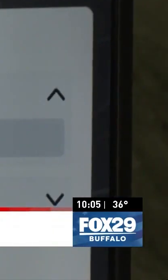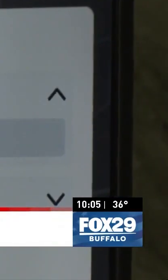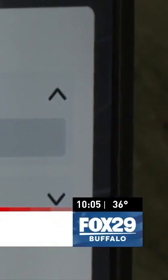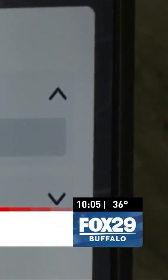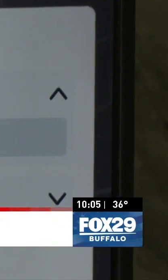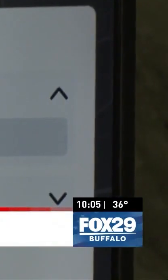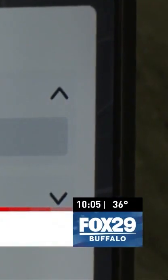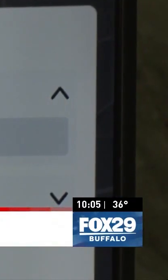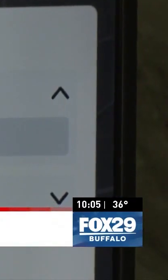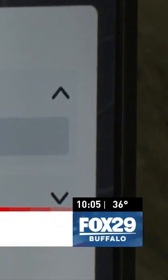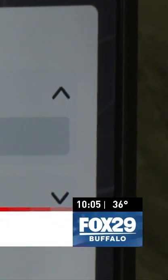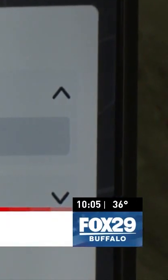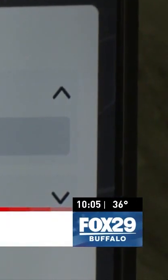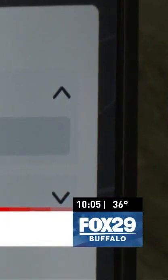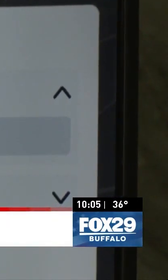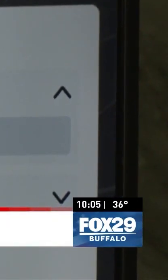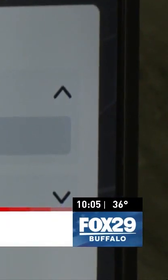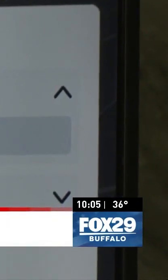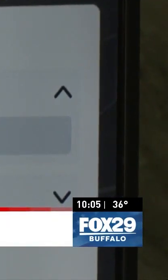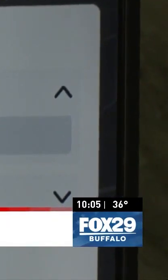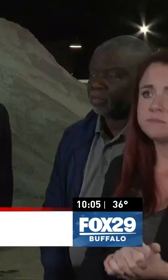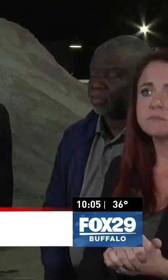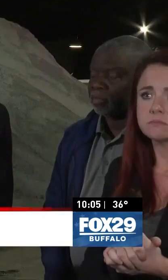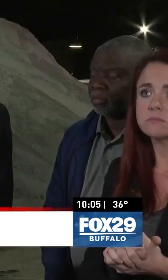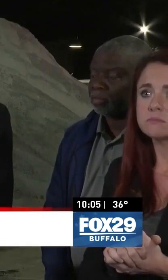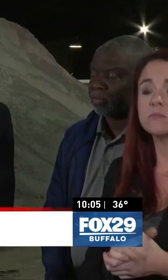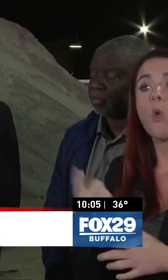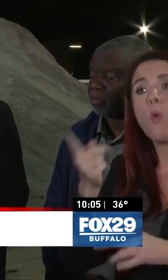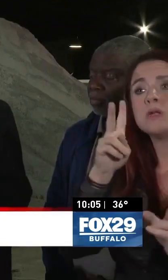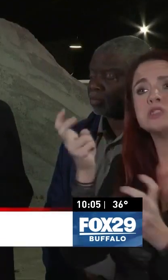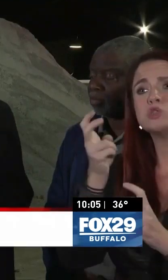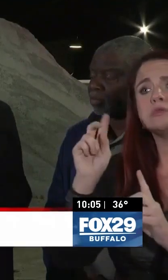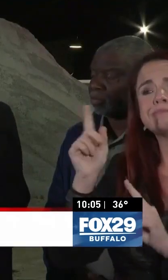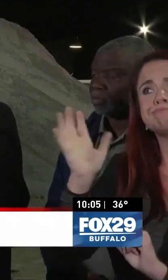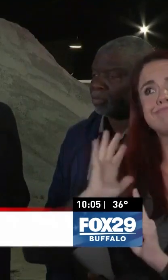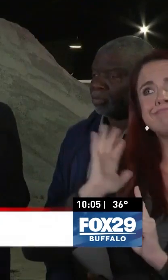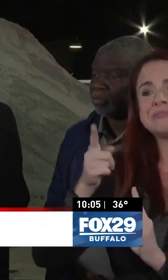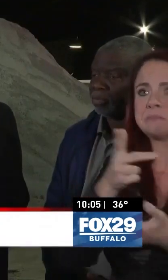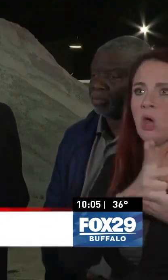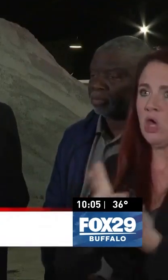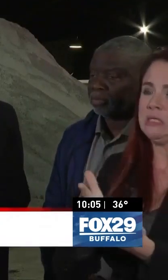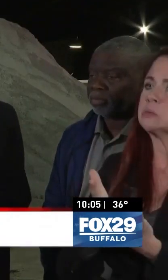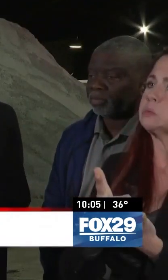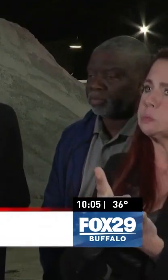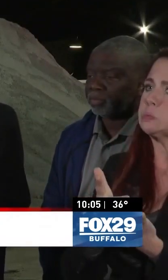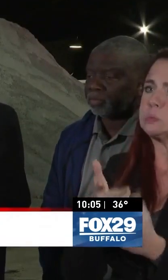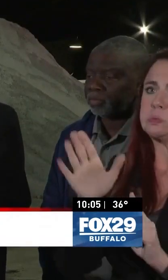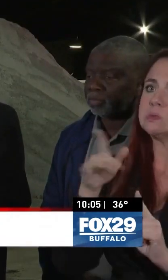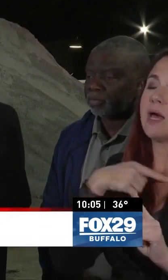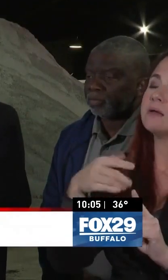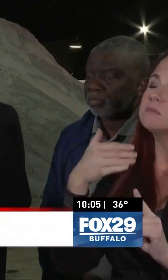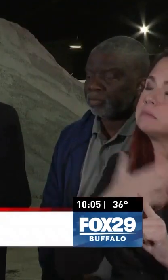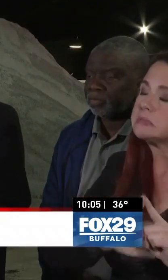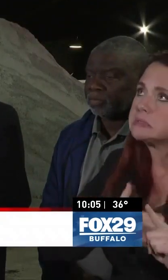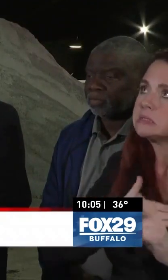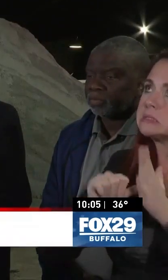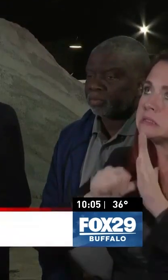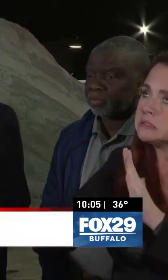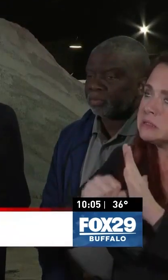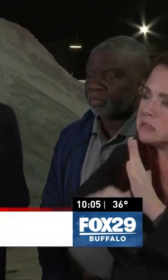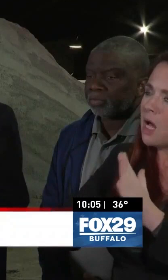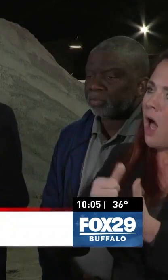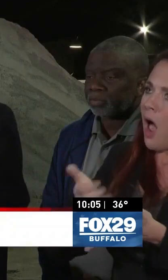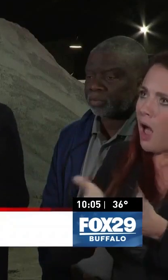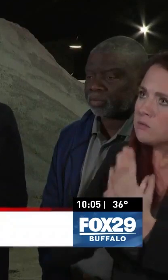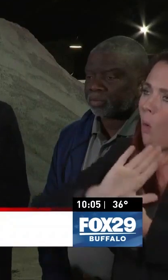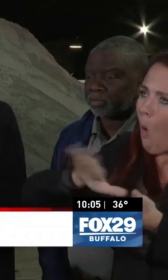alert system for the latest information. One of the issues that we've had in the past is parking. I cannot emphasize enough and urge and ask